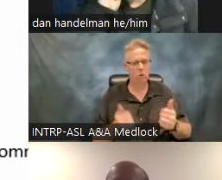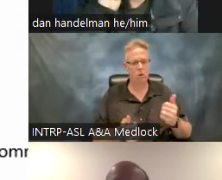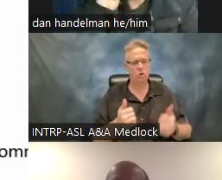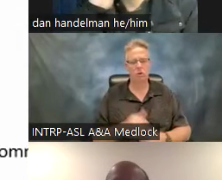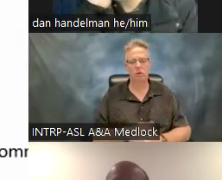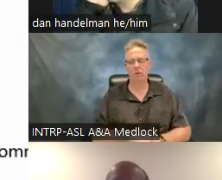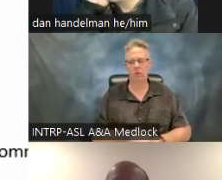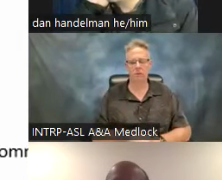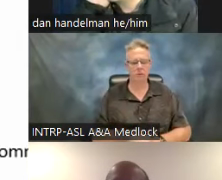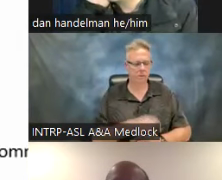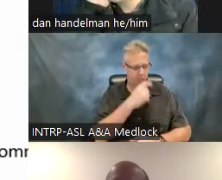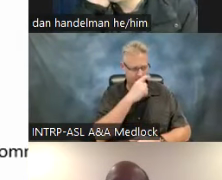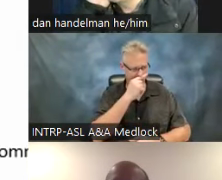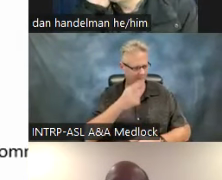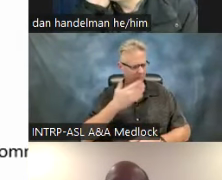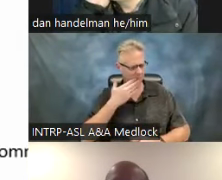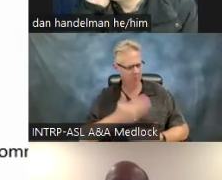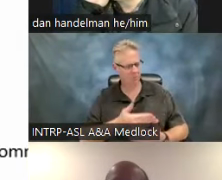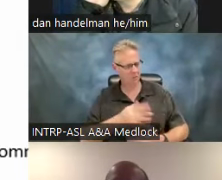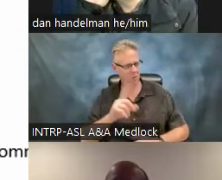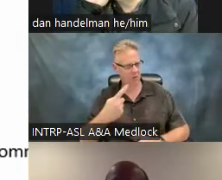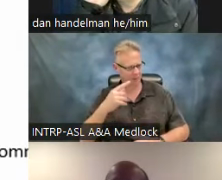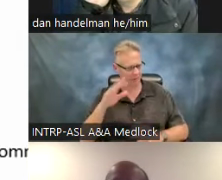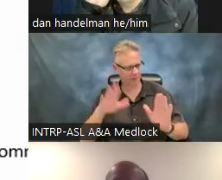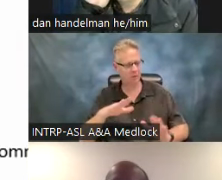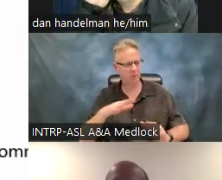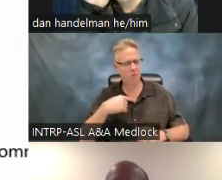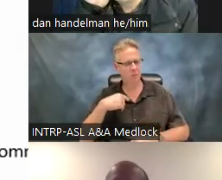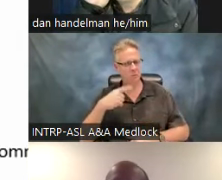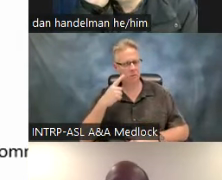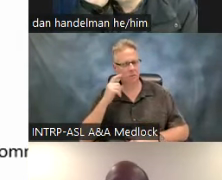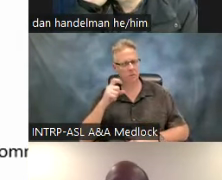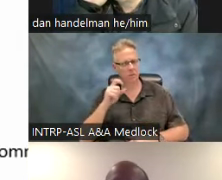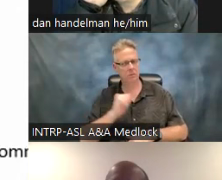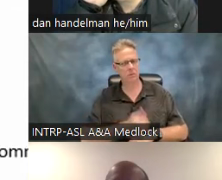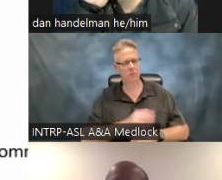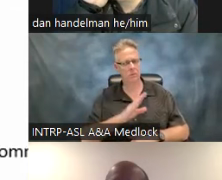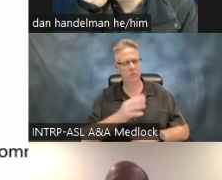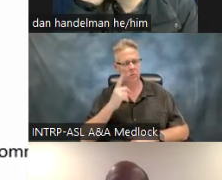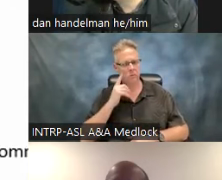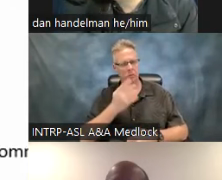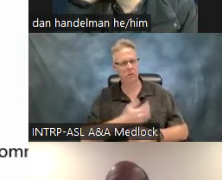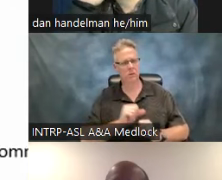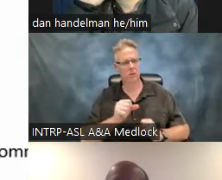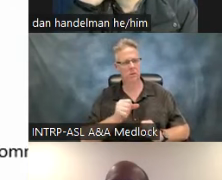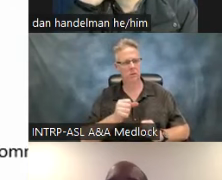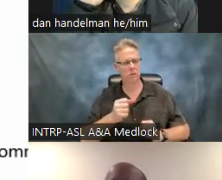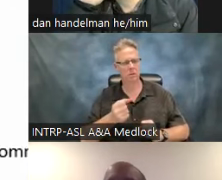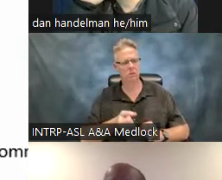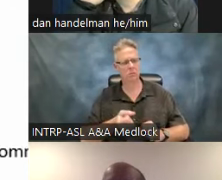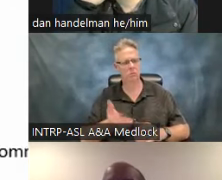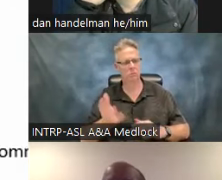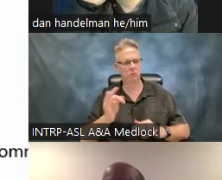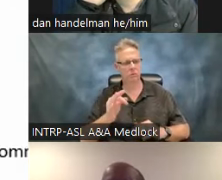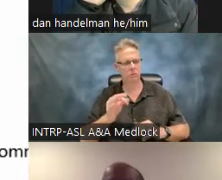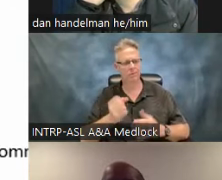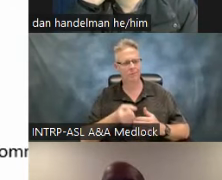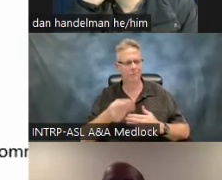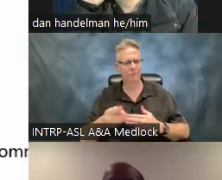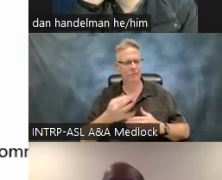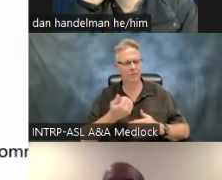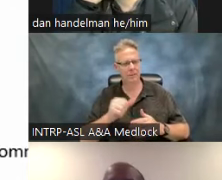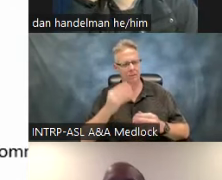But that's an excellent question. I wonder if we should say they'll set their own retention schedules for safe disposal of the information based on state and